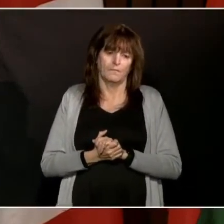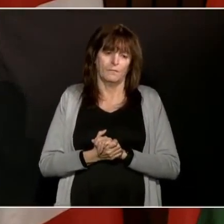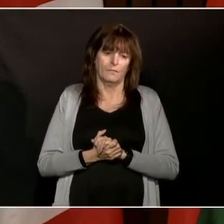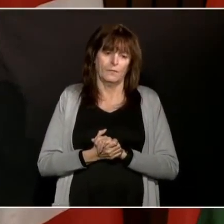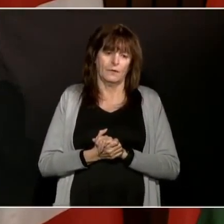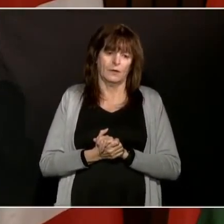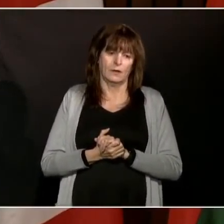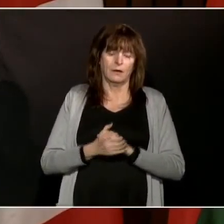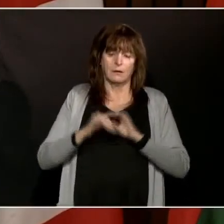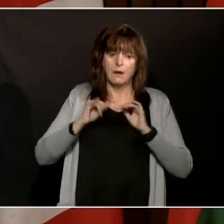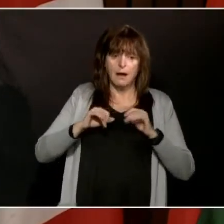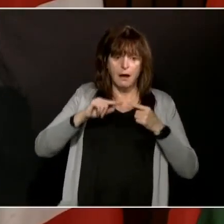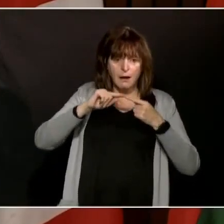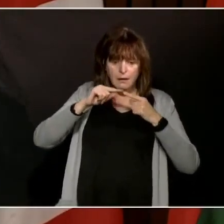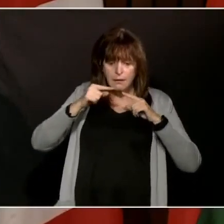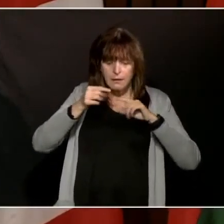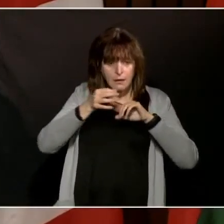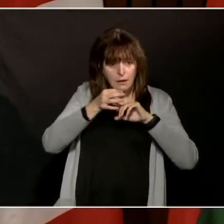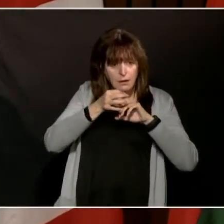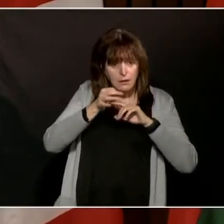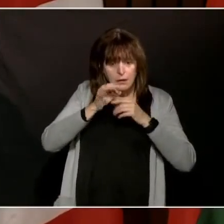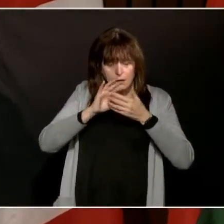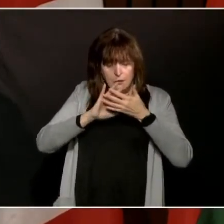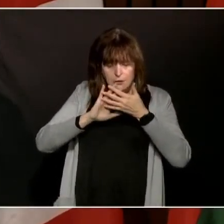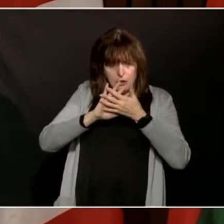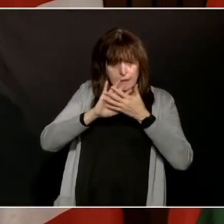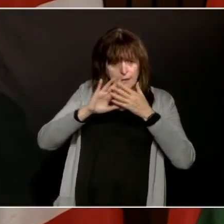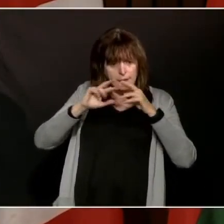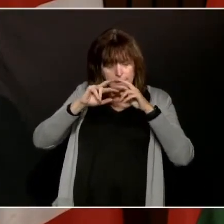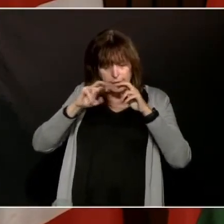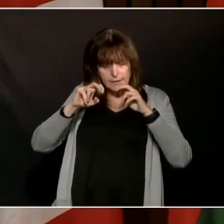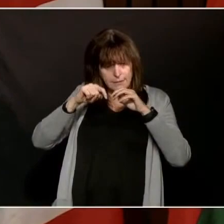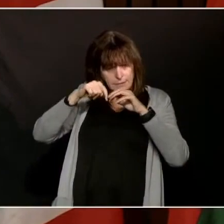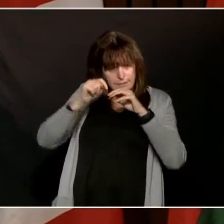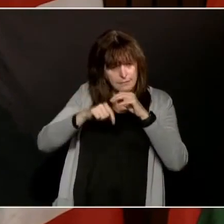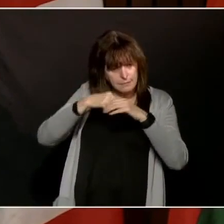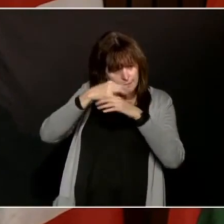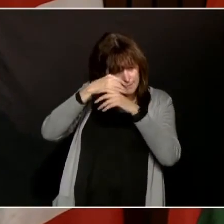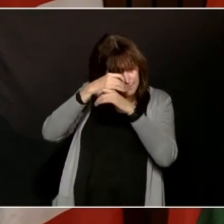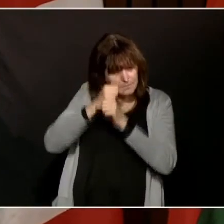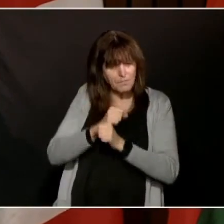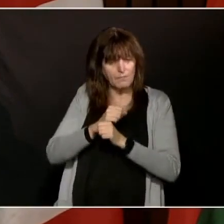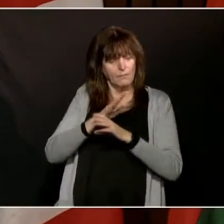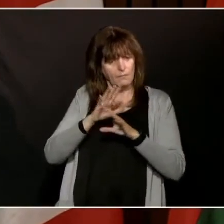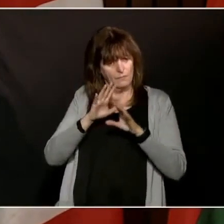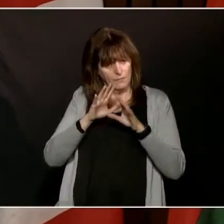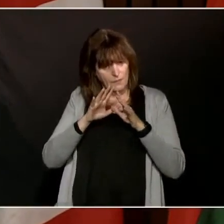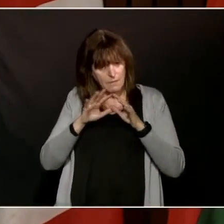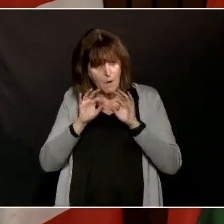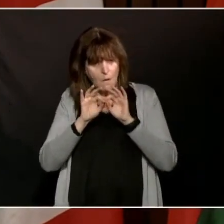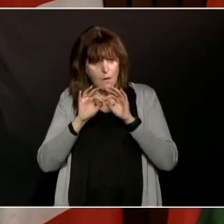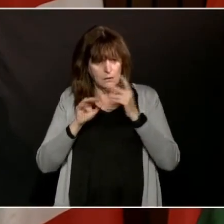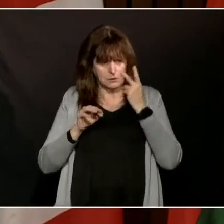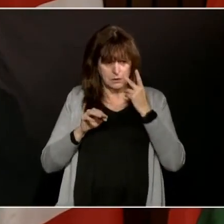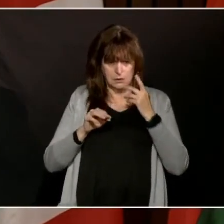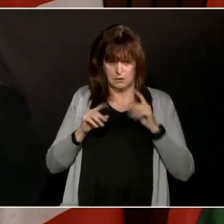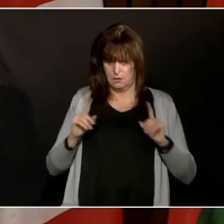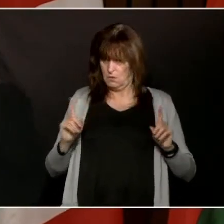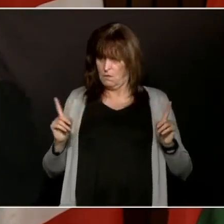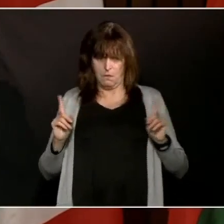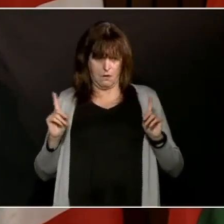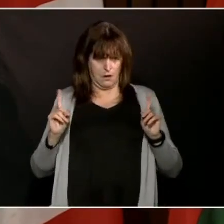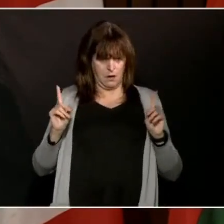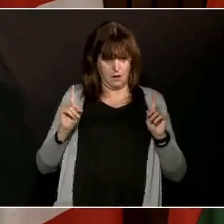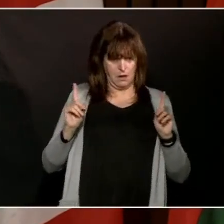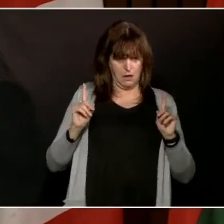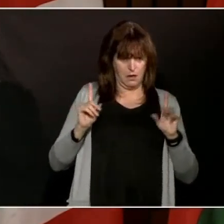genome sequencing is making sure that it's very, very closely linked with the health units and their work. And so when there